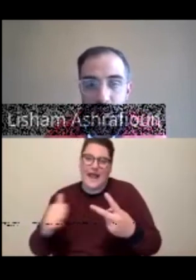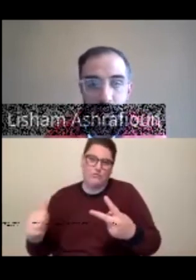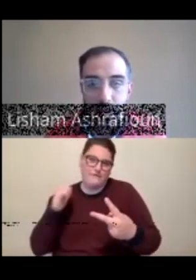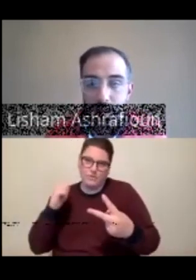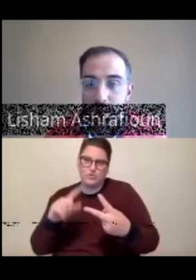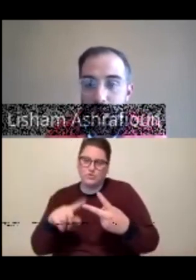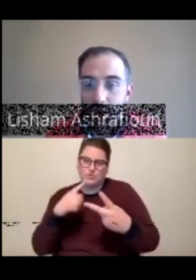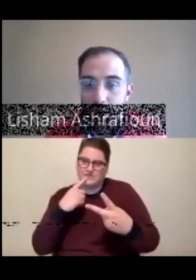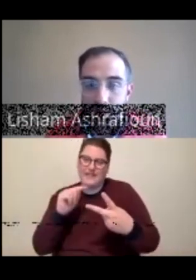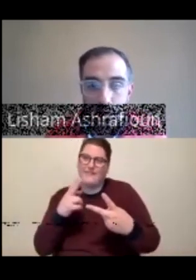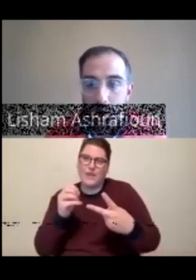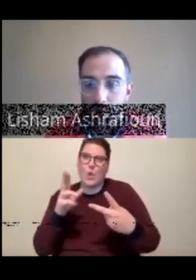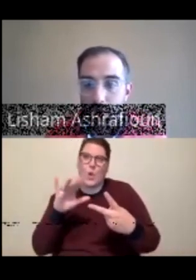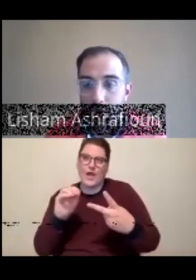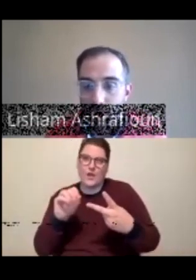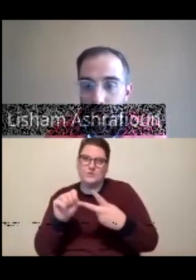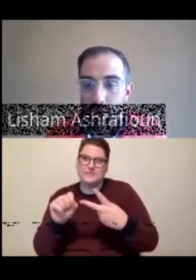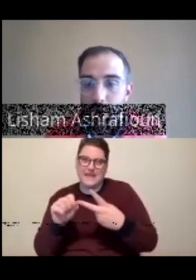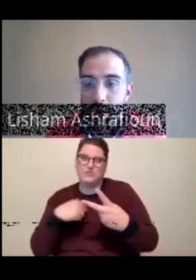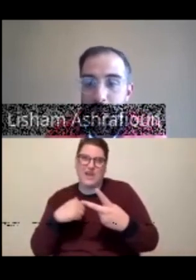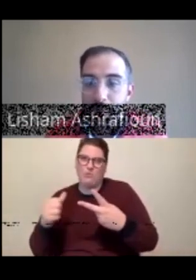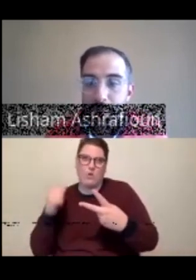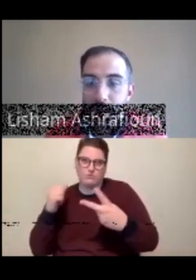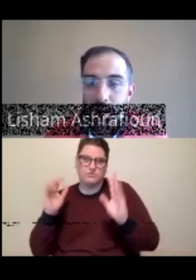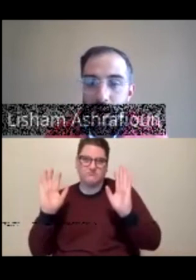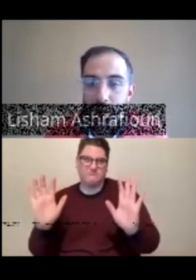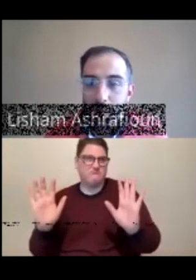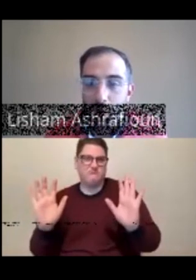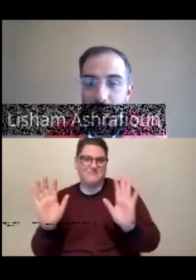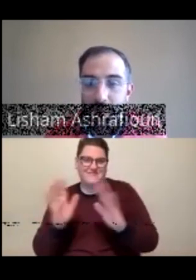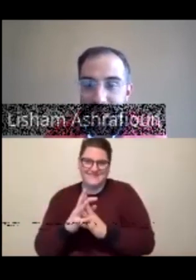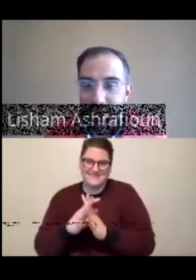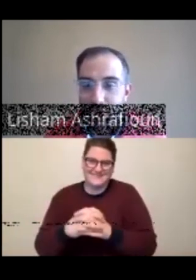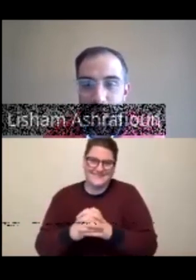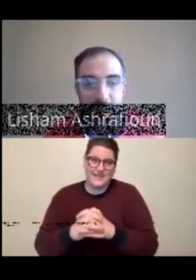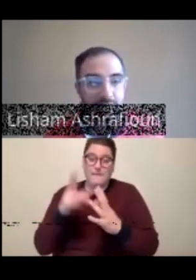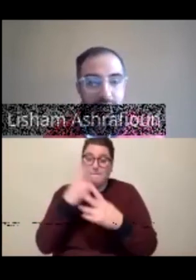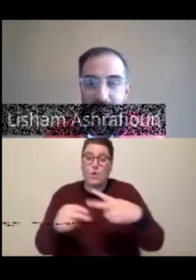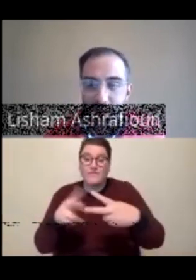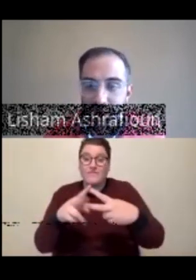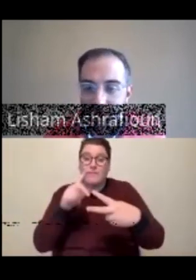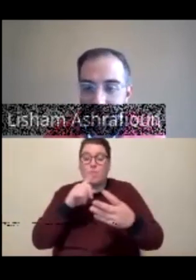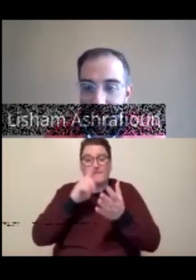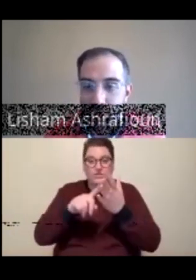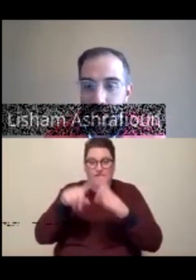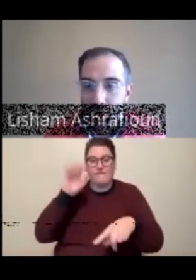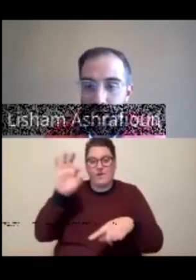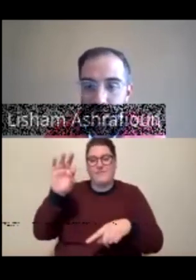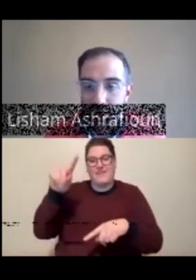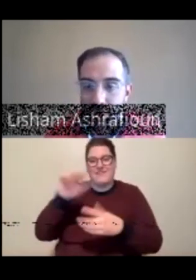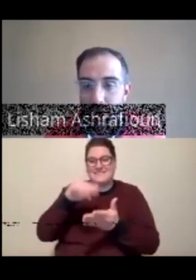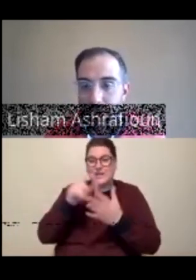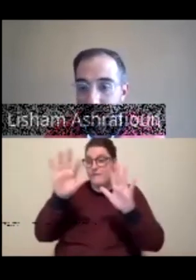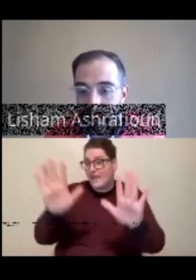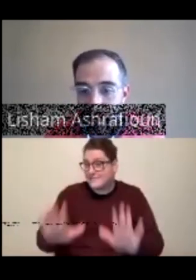Ohio State, so I won't go blue. They're both investigators with me at the VA Center of Excellence, and we have a great